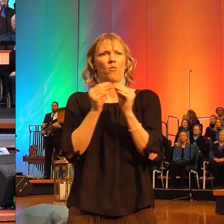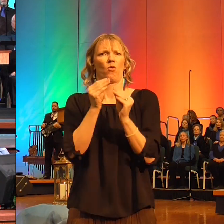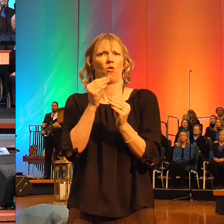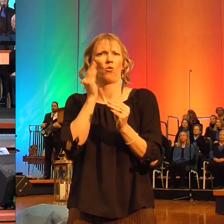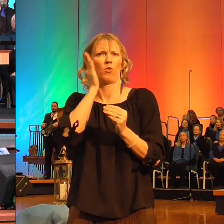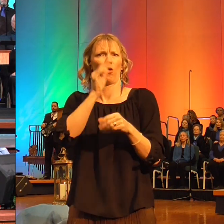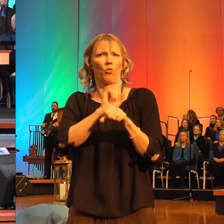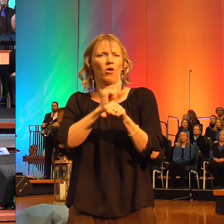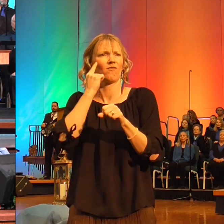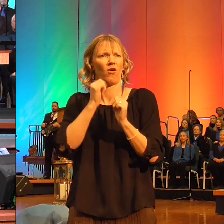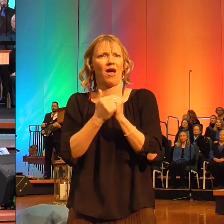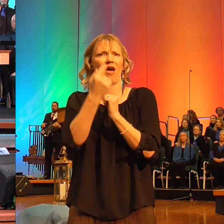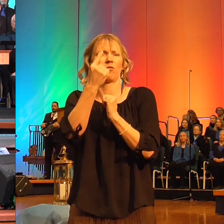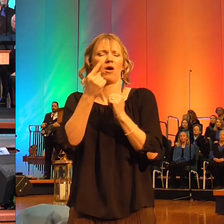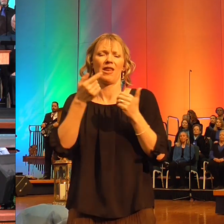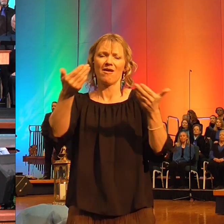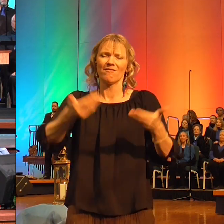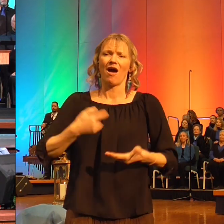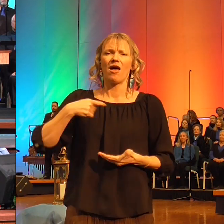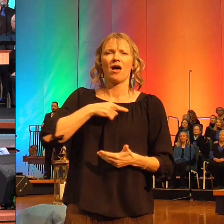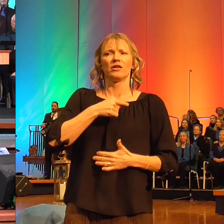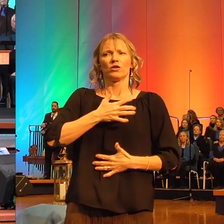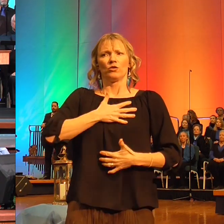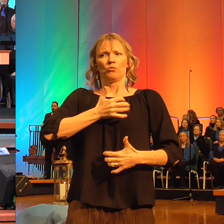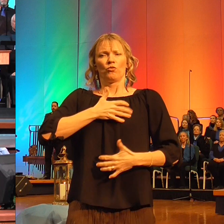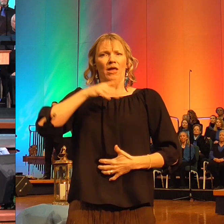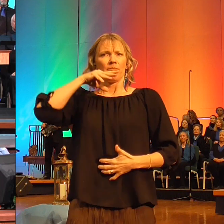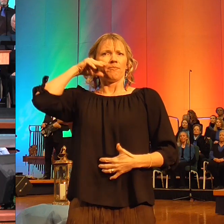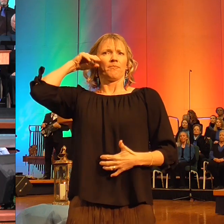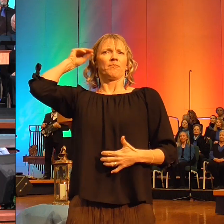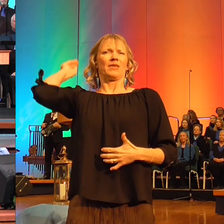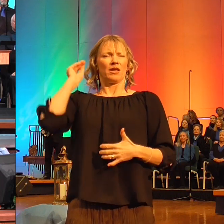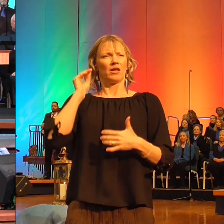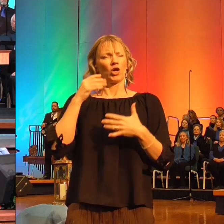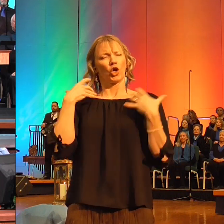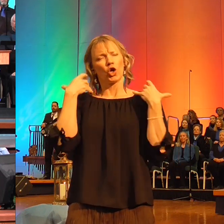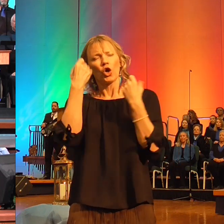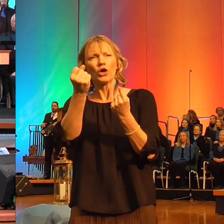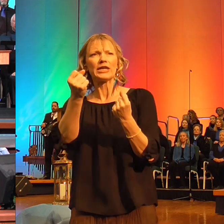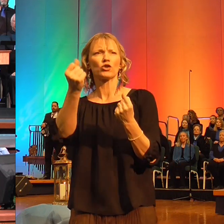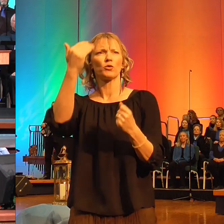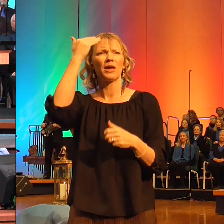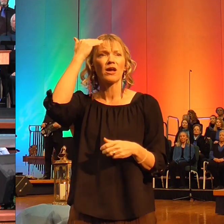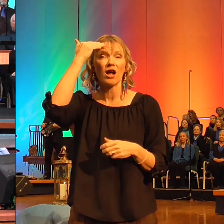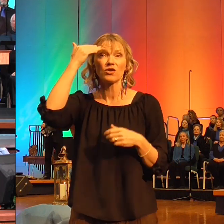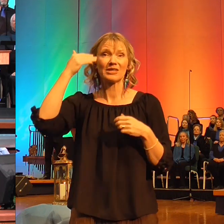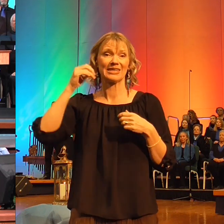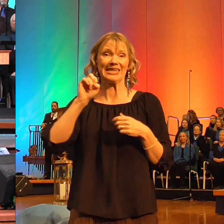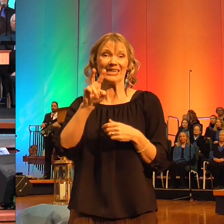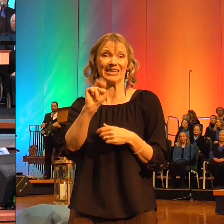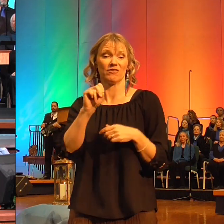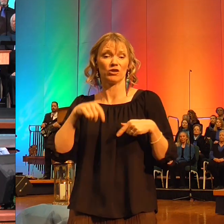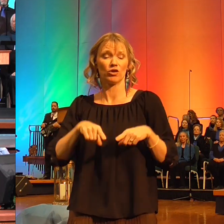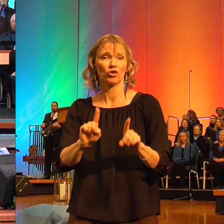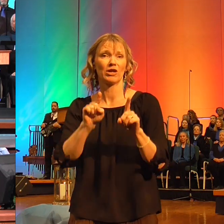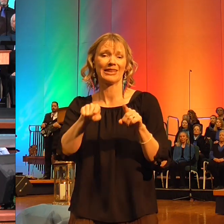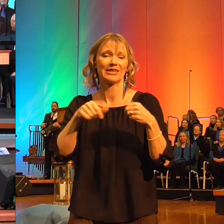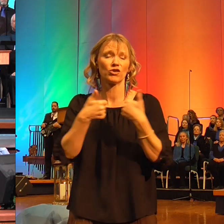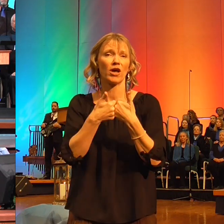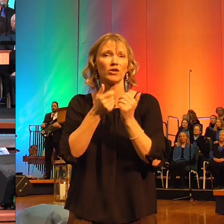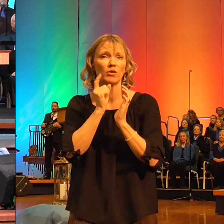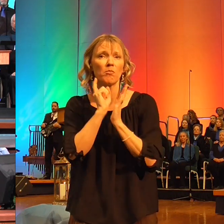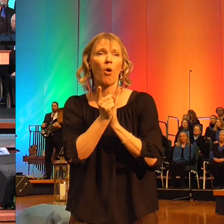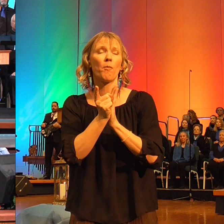breath and that courage to be conscious, even in challenging moments, as we move into this